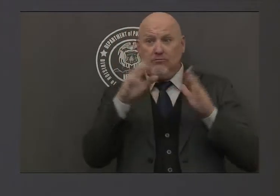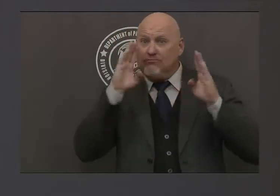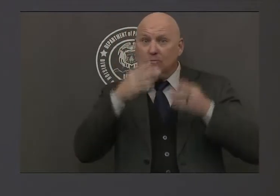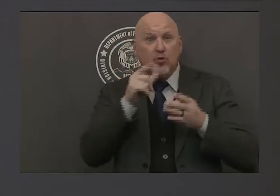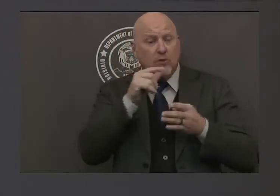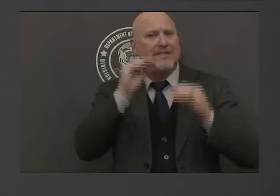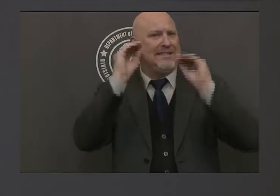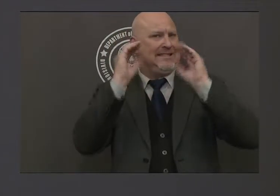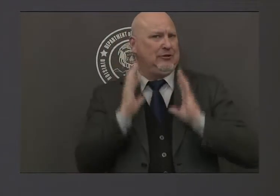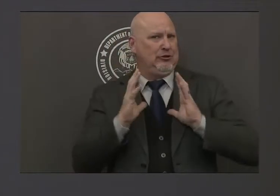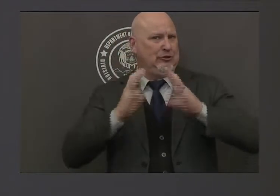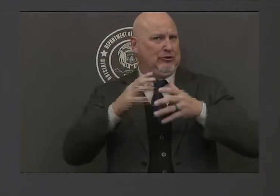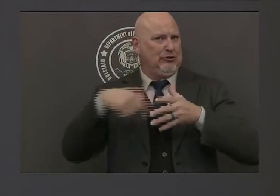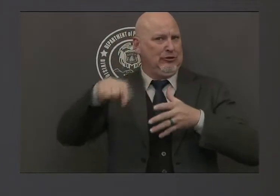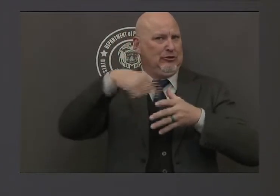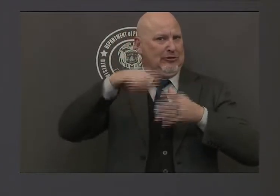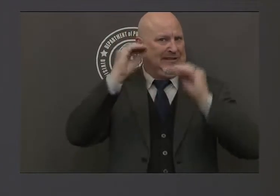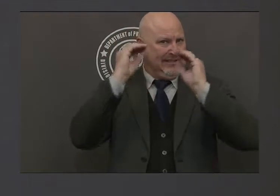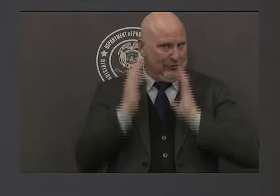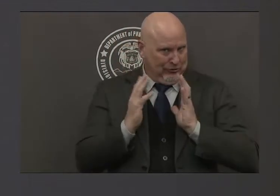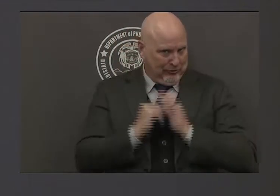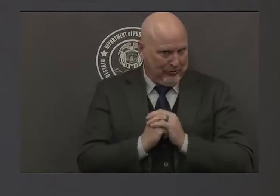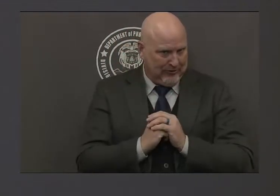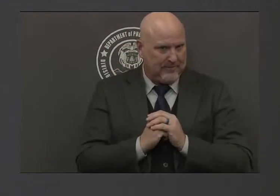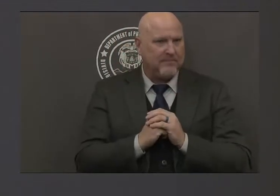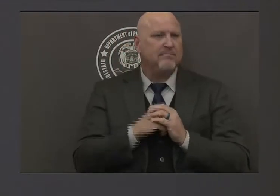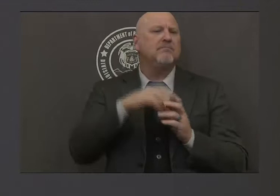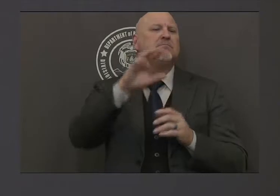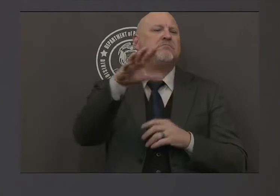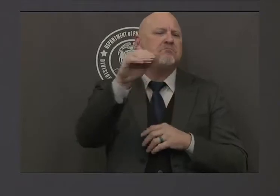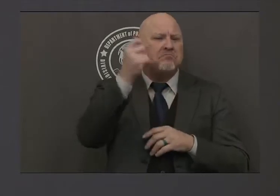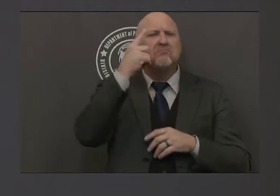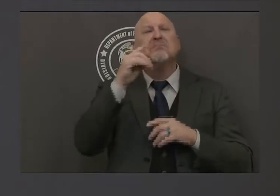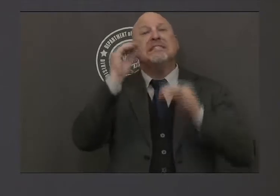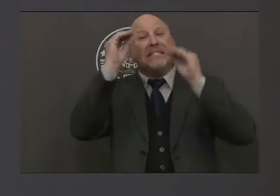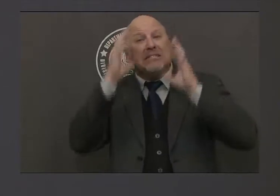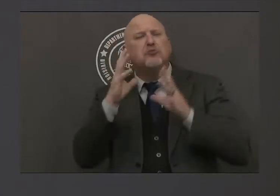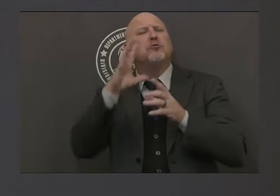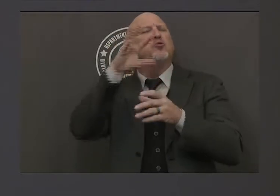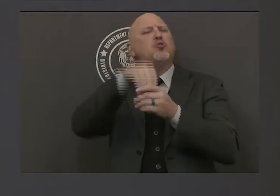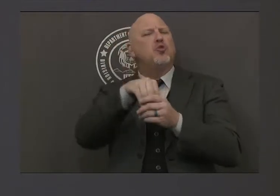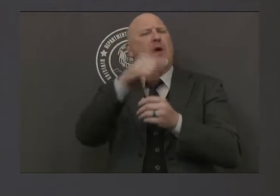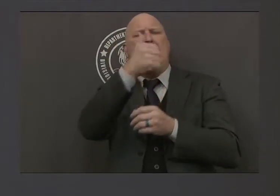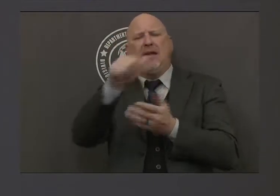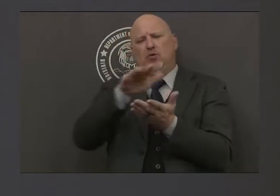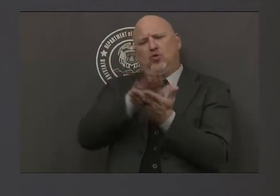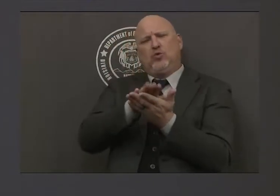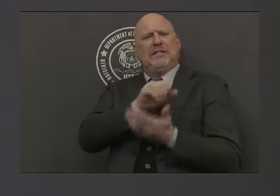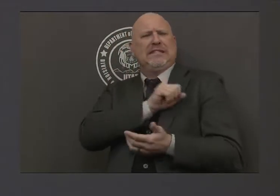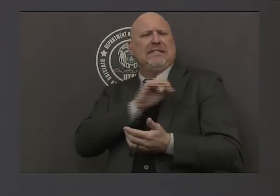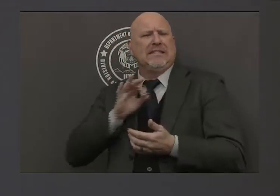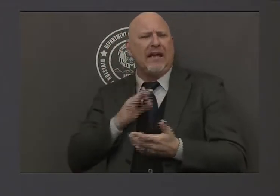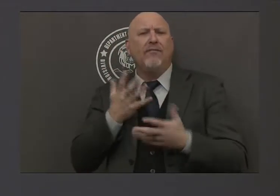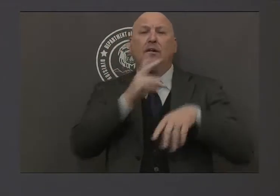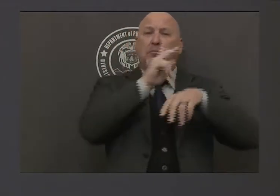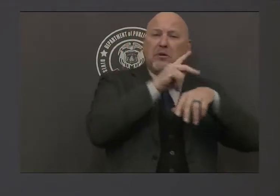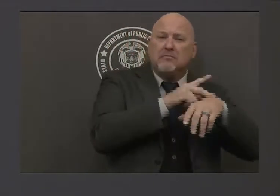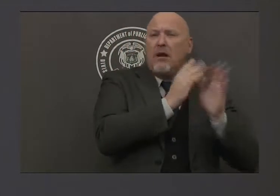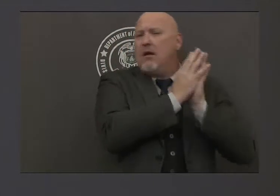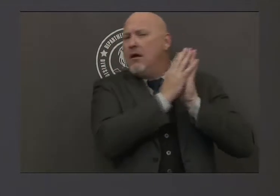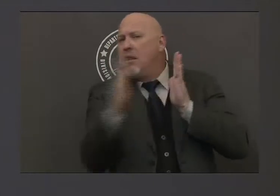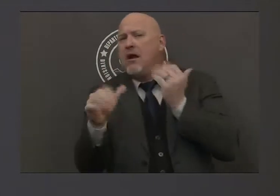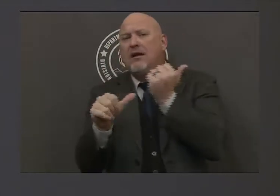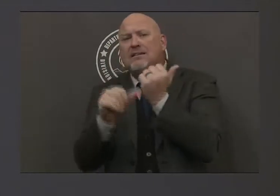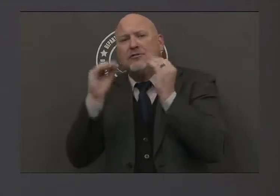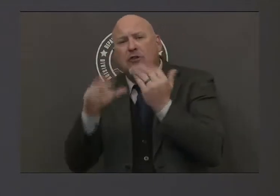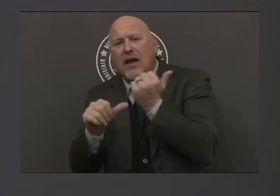superintendents, staff members, and our teachers, again, on the front lines of education. And so I'm pleased to announce today that